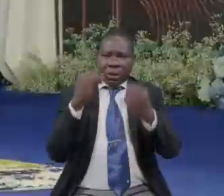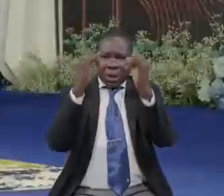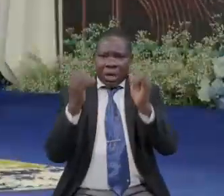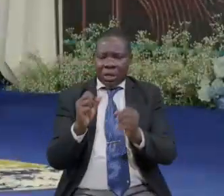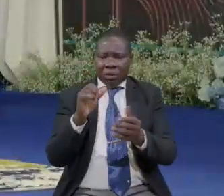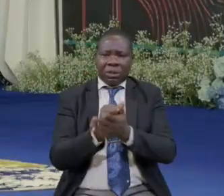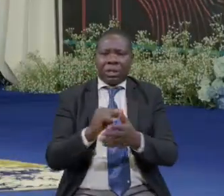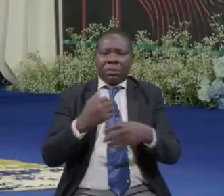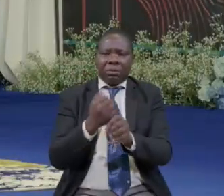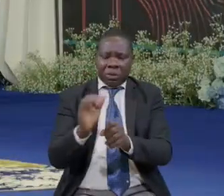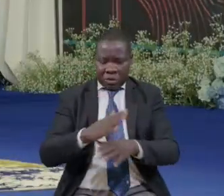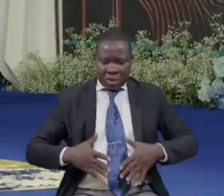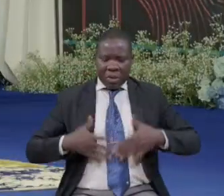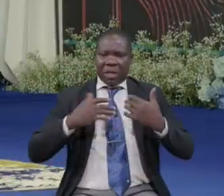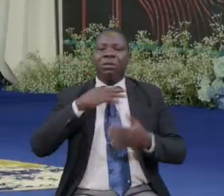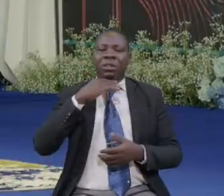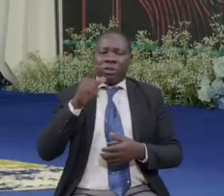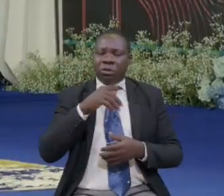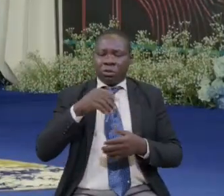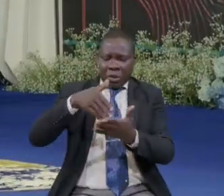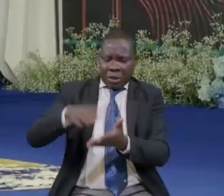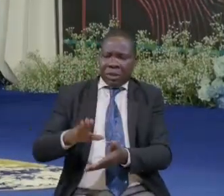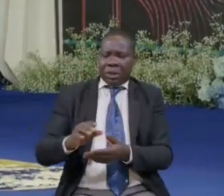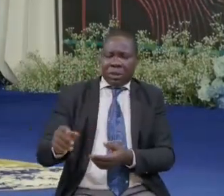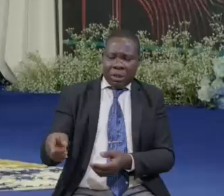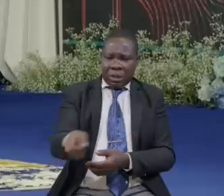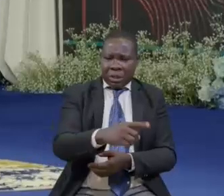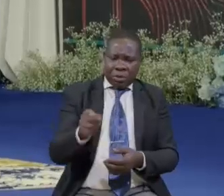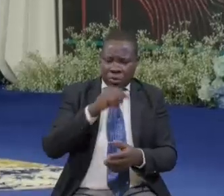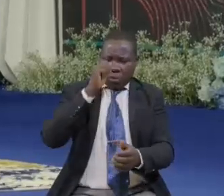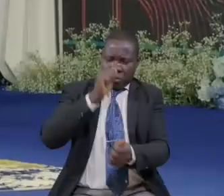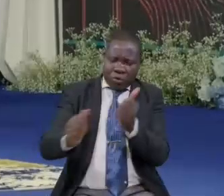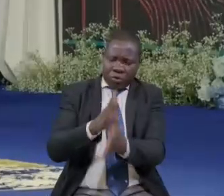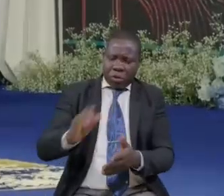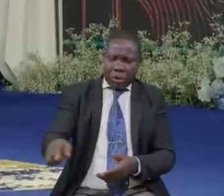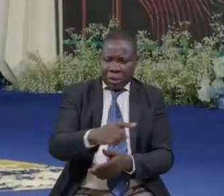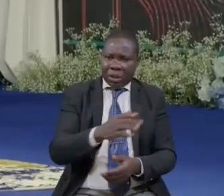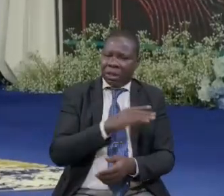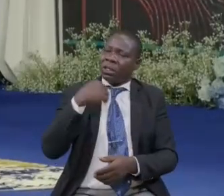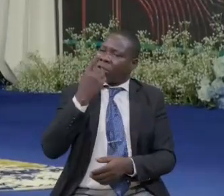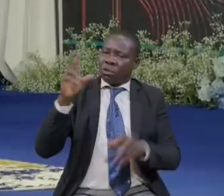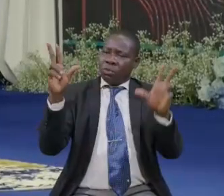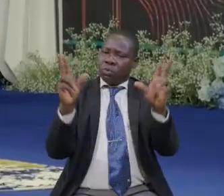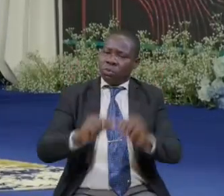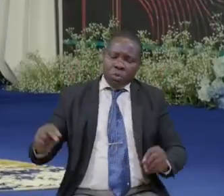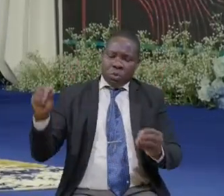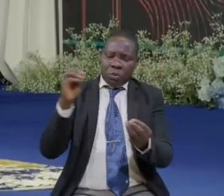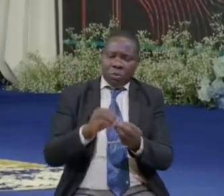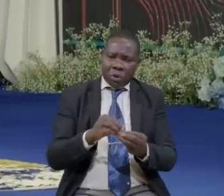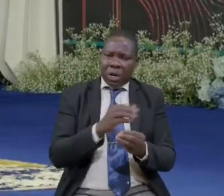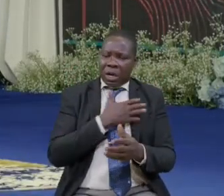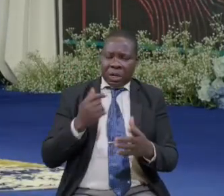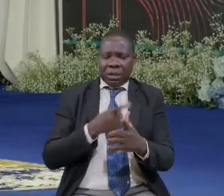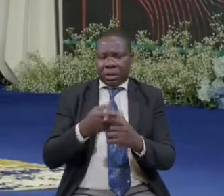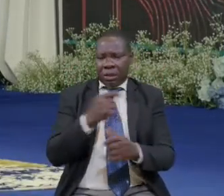you jettison them. You throw them away. You say, no more. And then the Lord says, he will cleanse